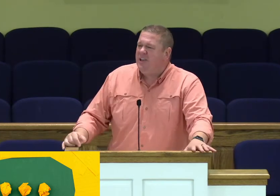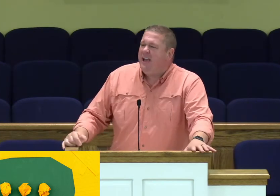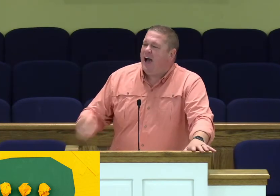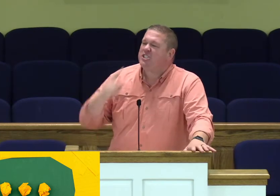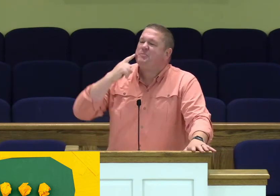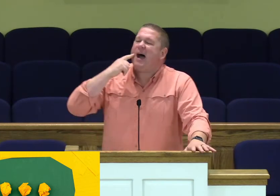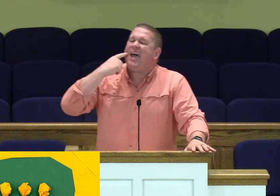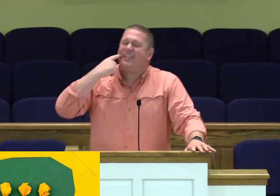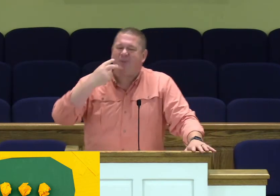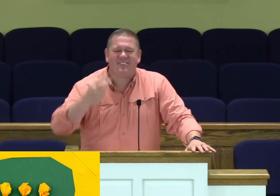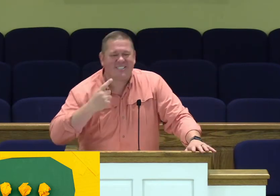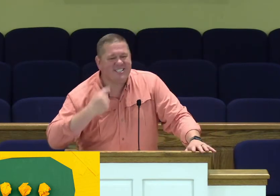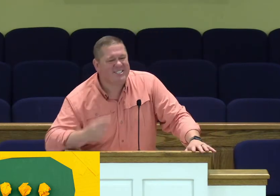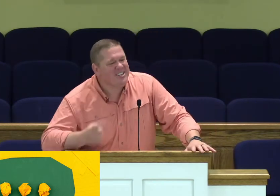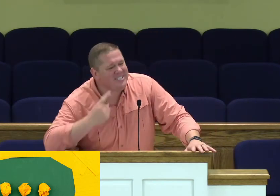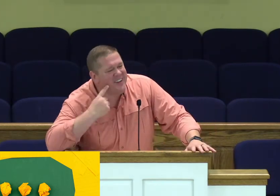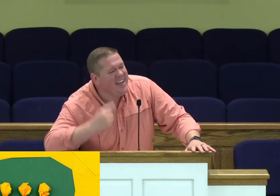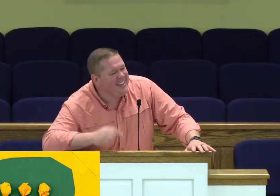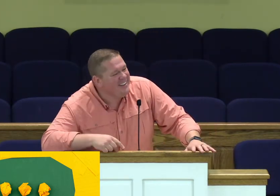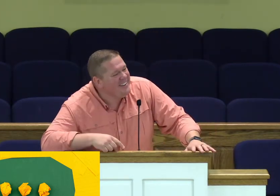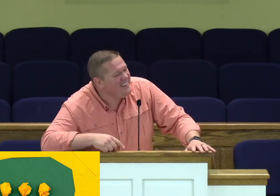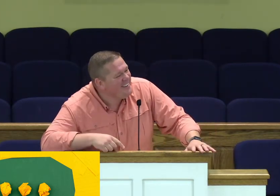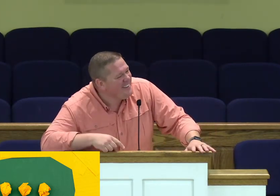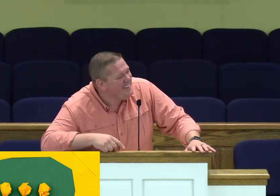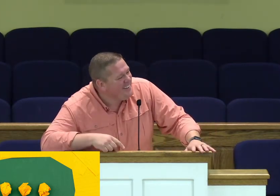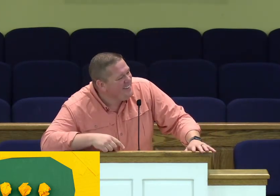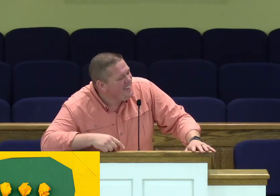too? A smile is, watch this, just start smiling.